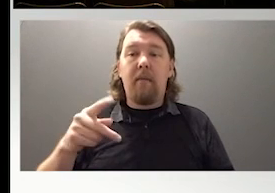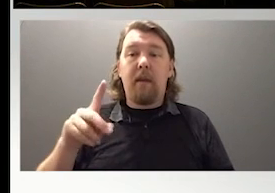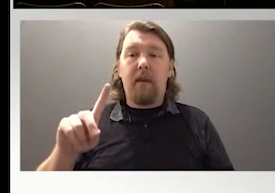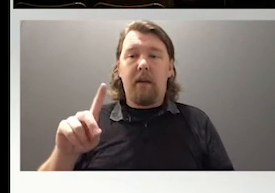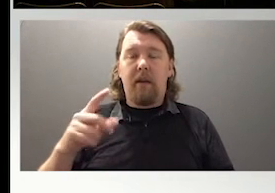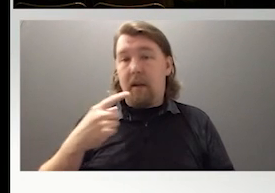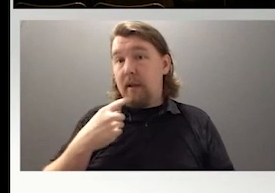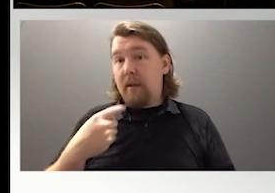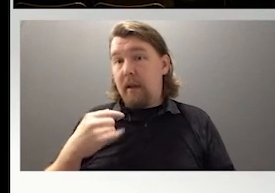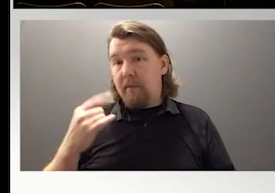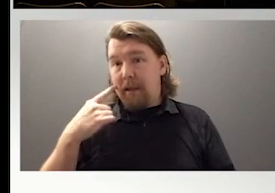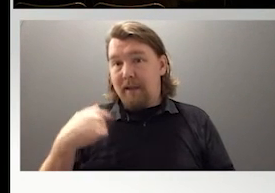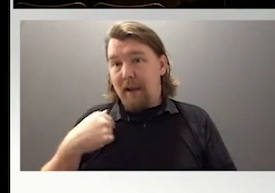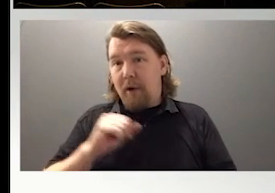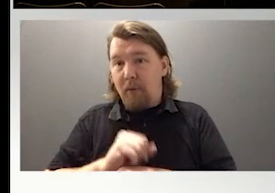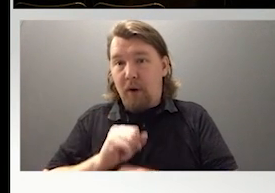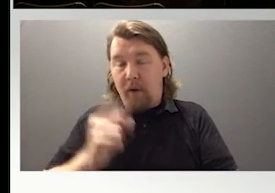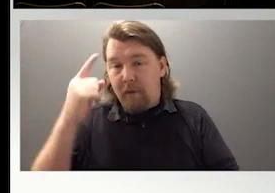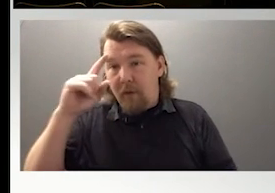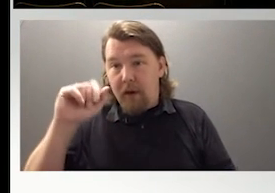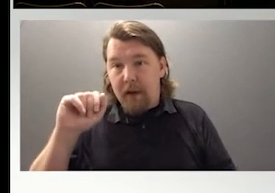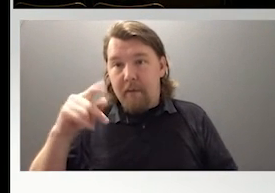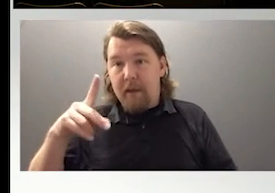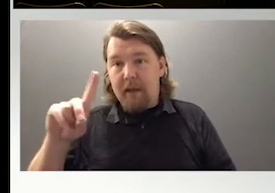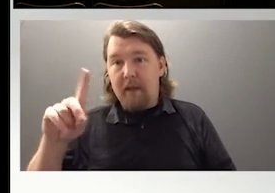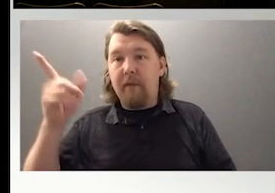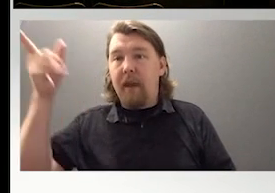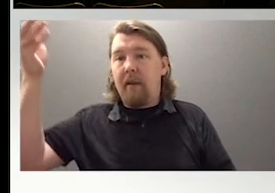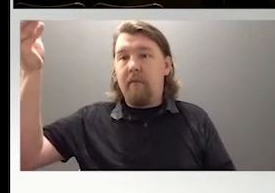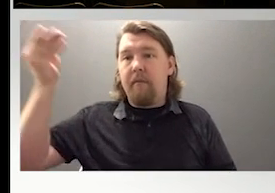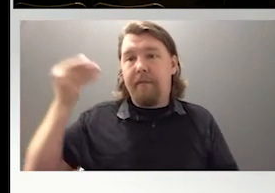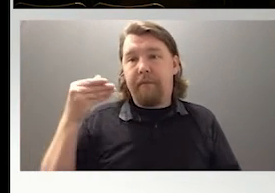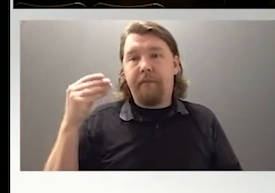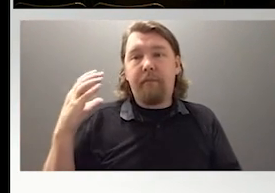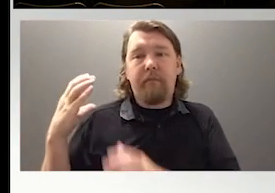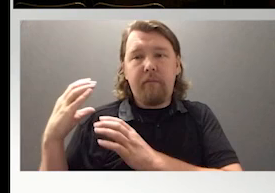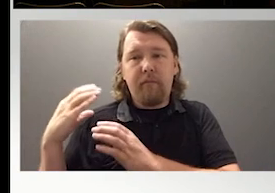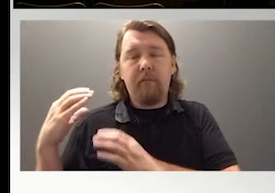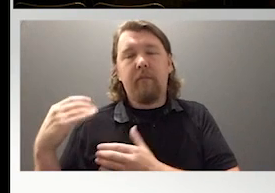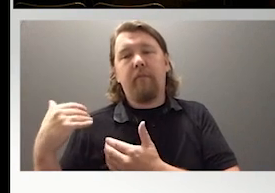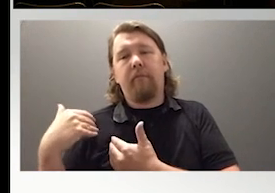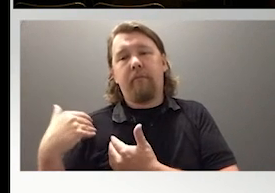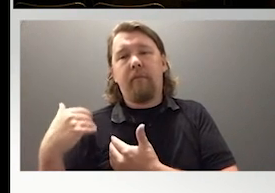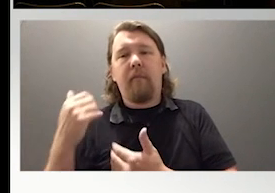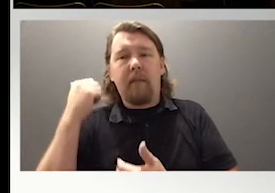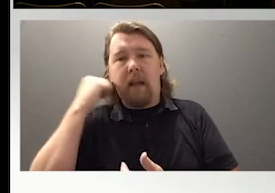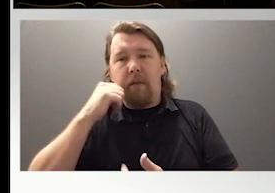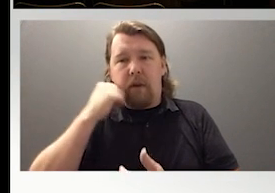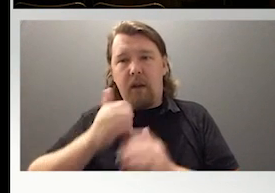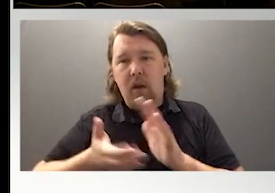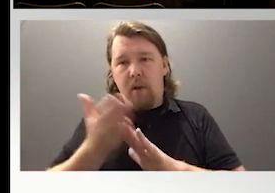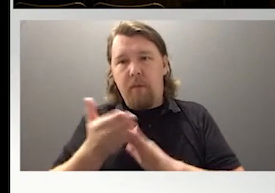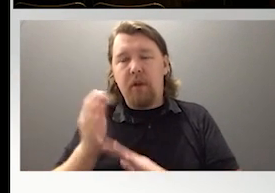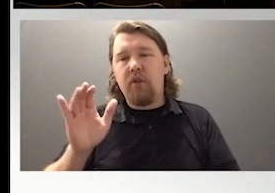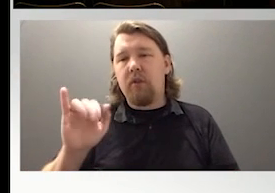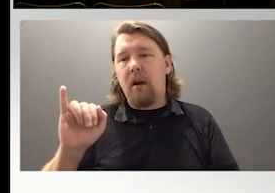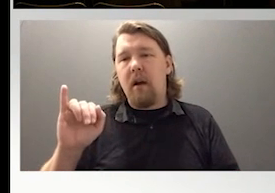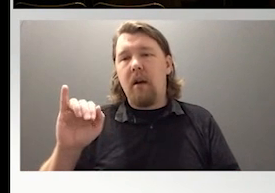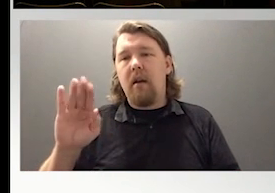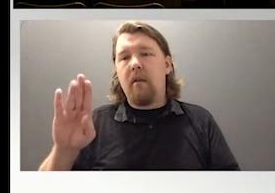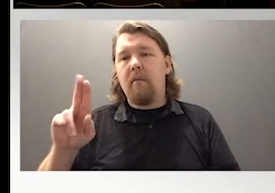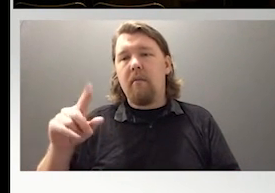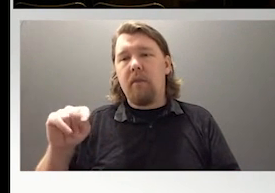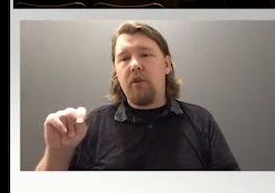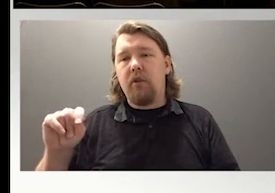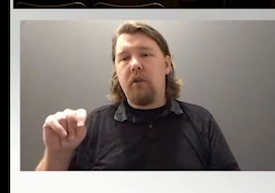say APD because I work for APD, with the day-to-day operations of the iBudget waiver